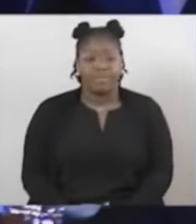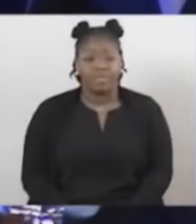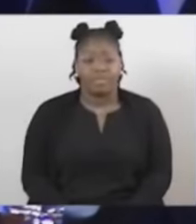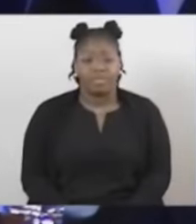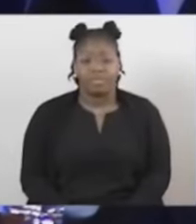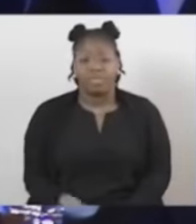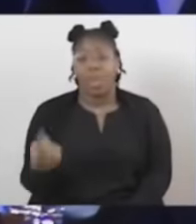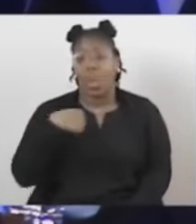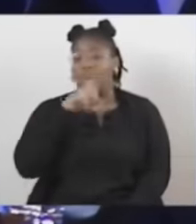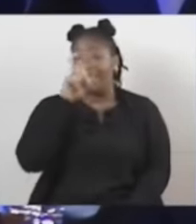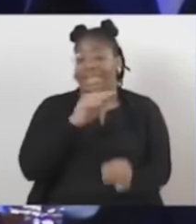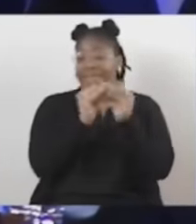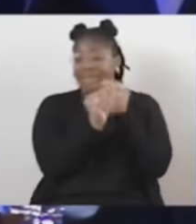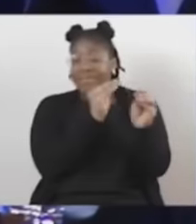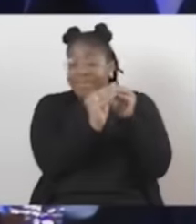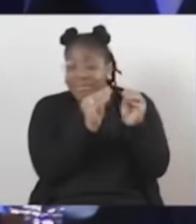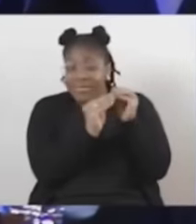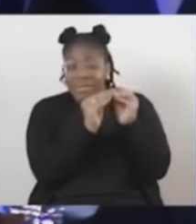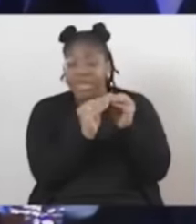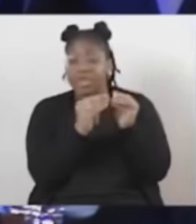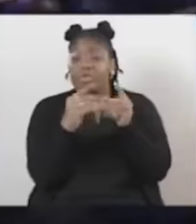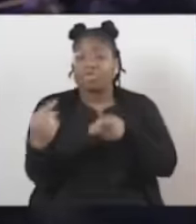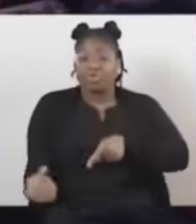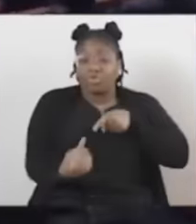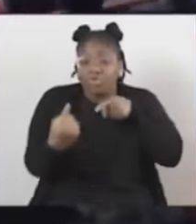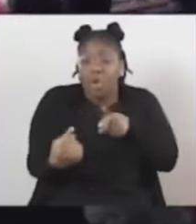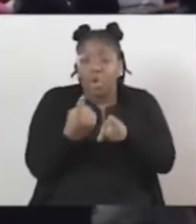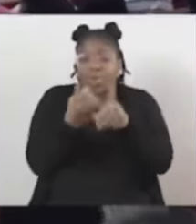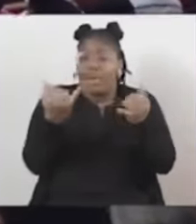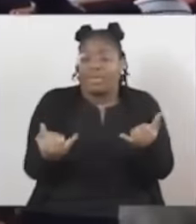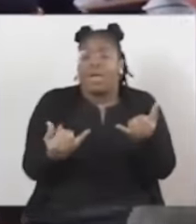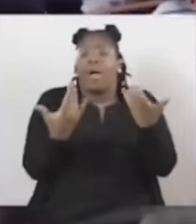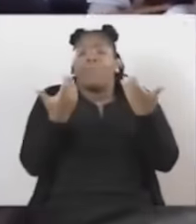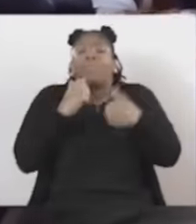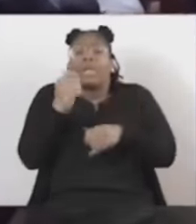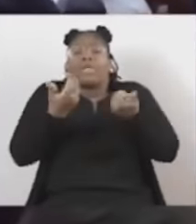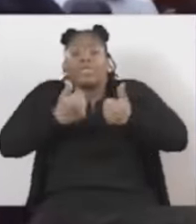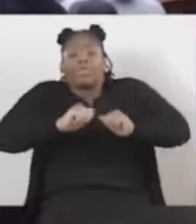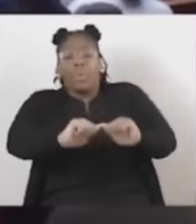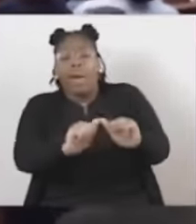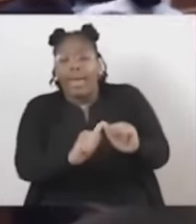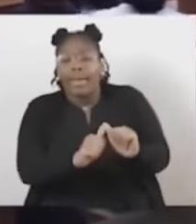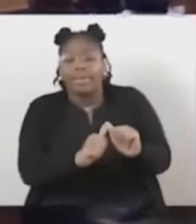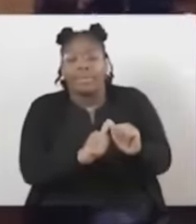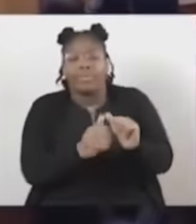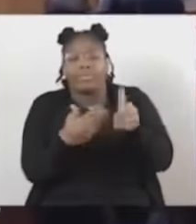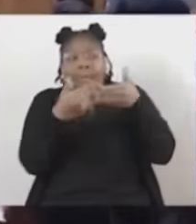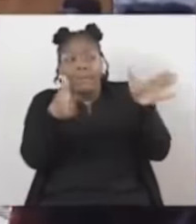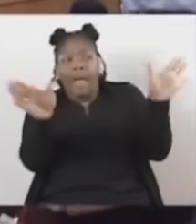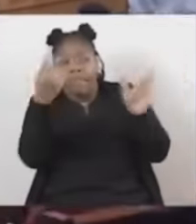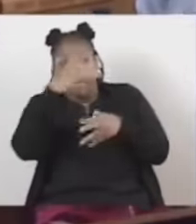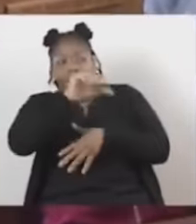and we need to tighten them up. It's not because I like dangling your faults in your face. It's not because I want to put your stuff out